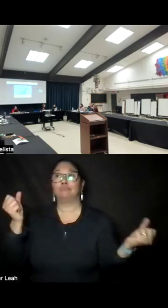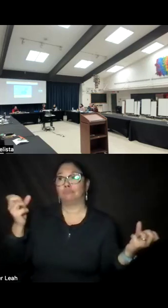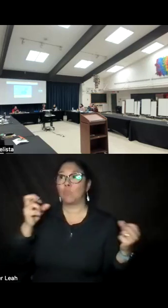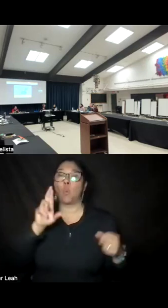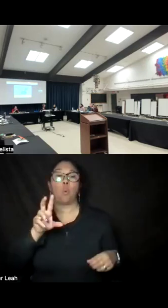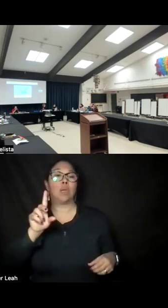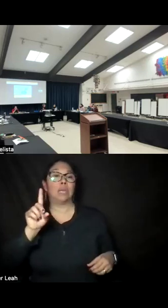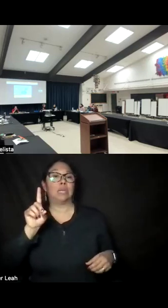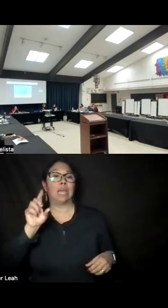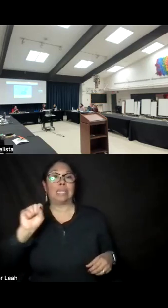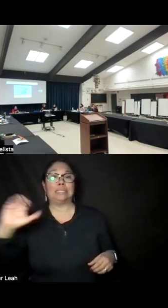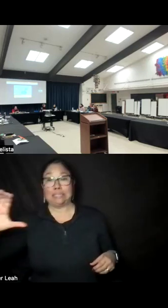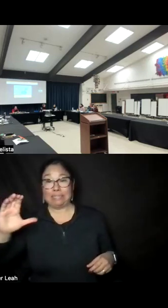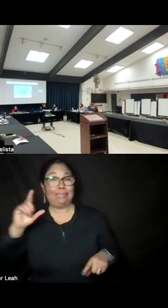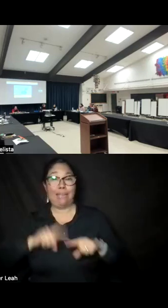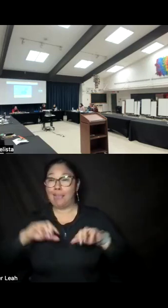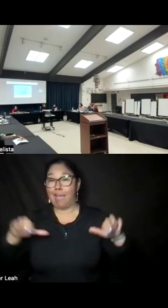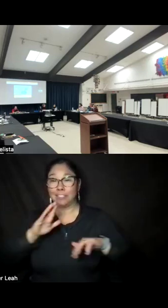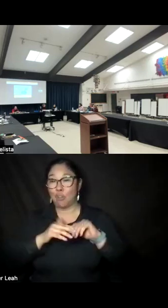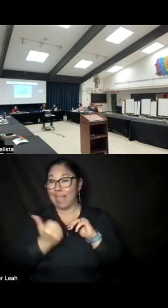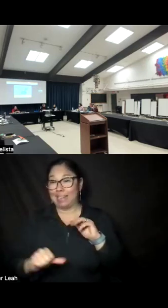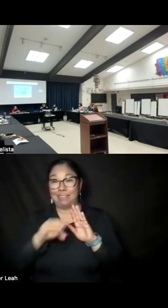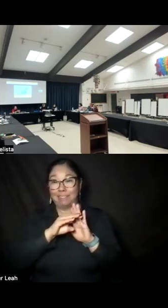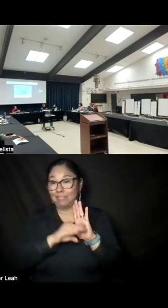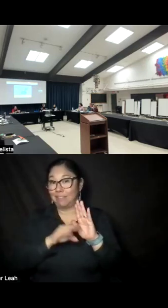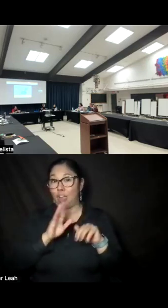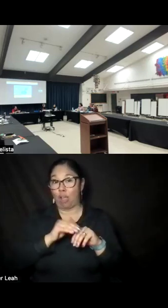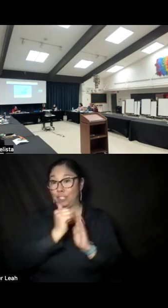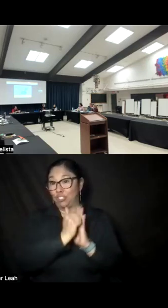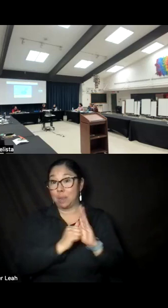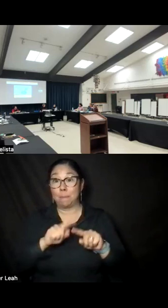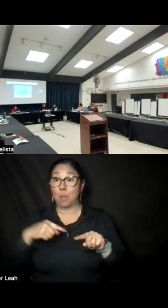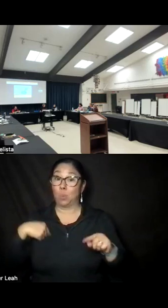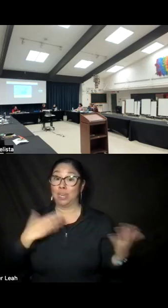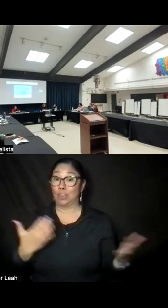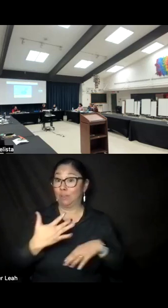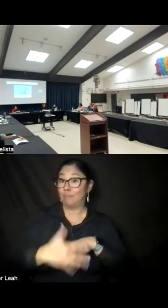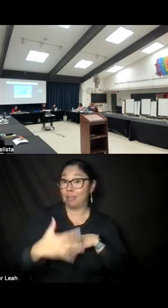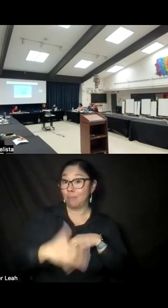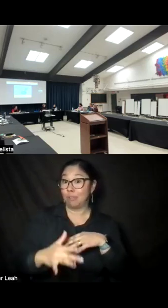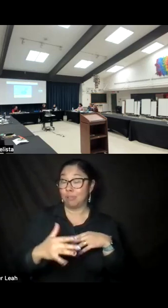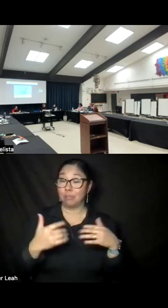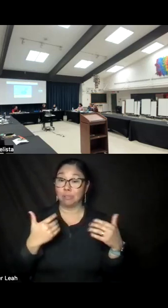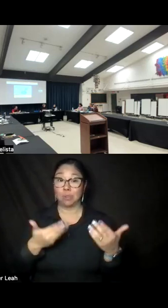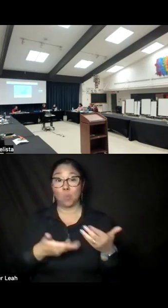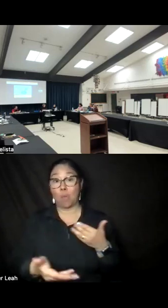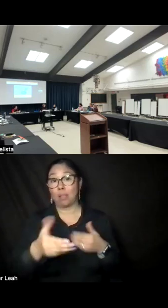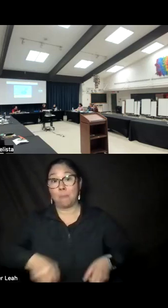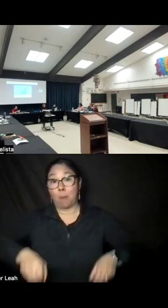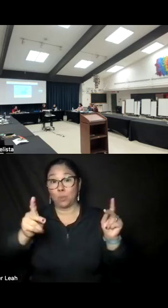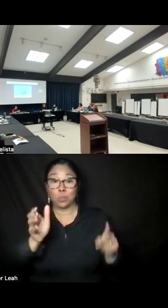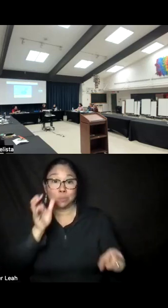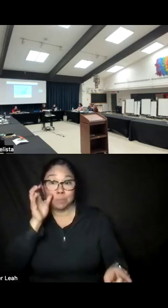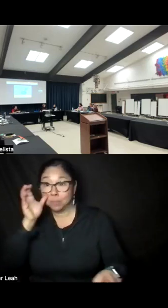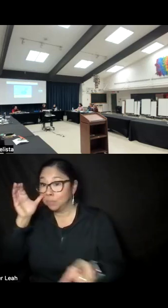SSC cannot act on any of the items on the agenda, but we are here and we welcome this opportunity to hear from